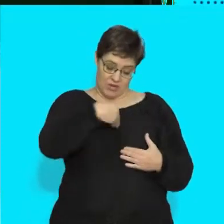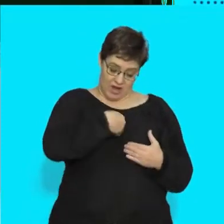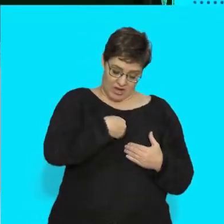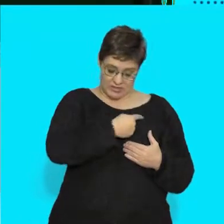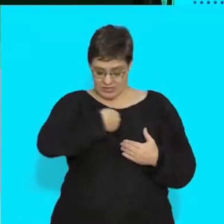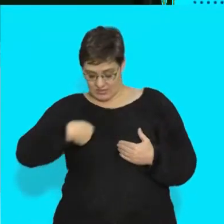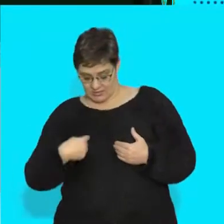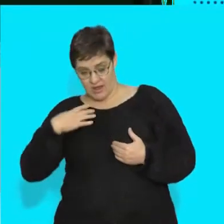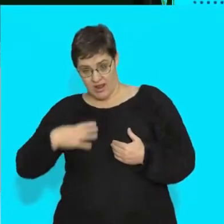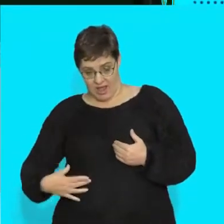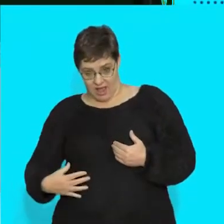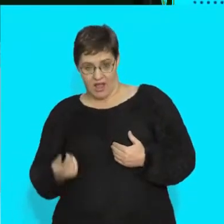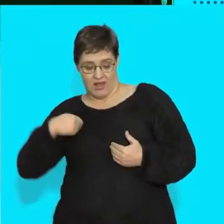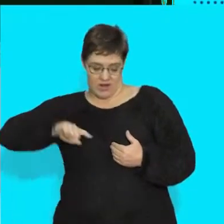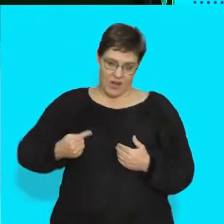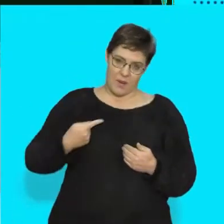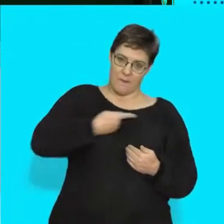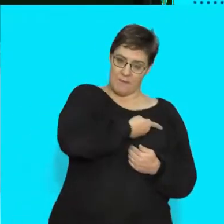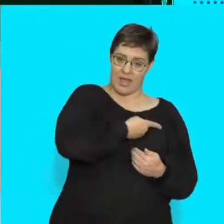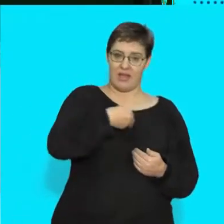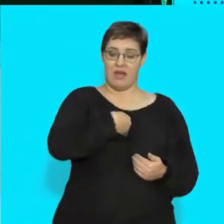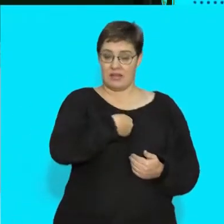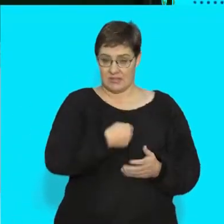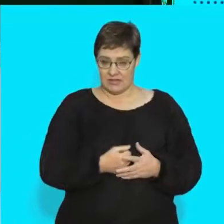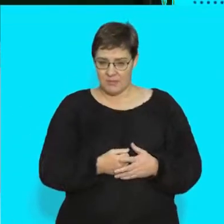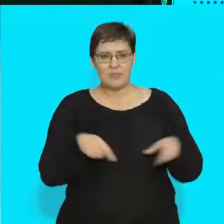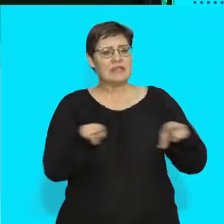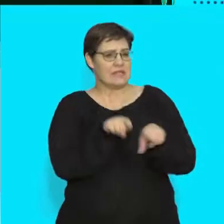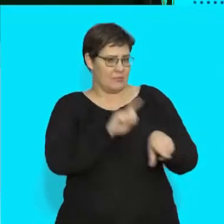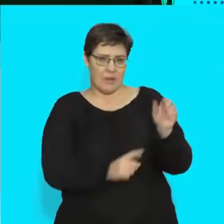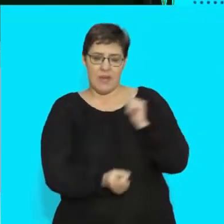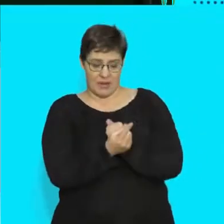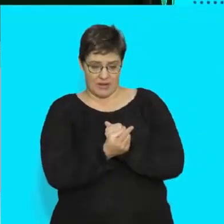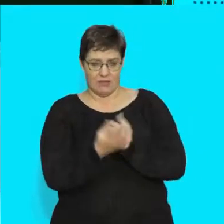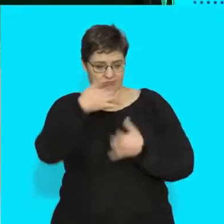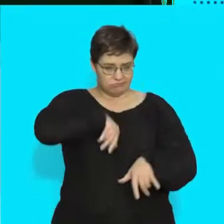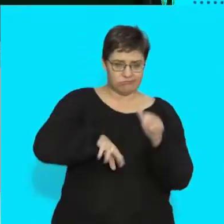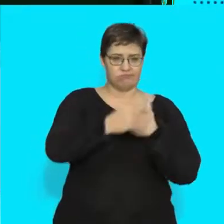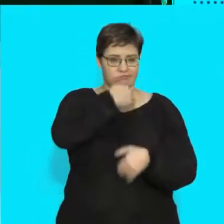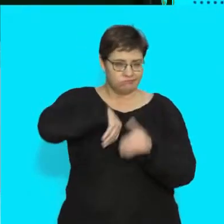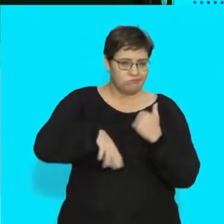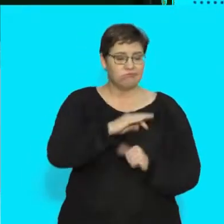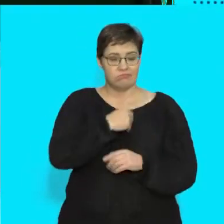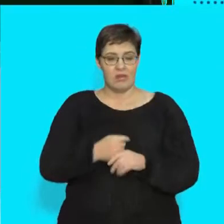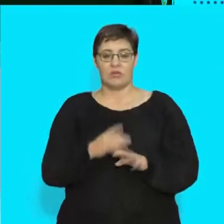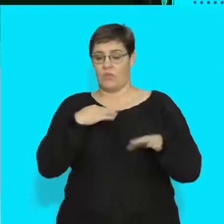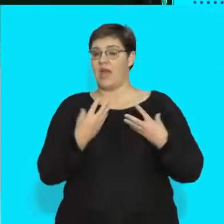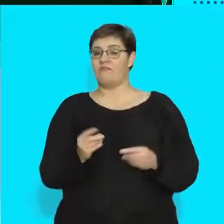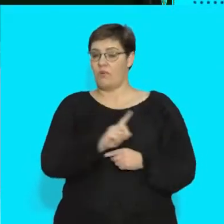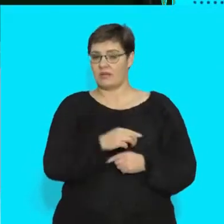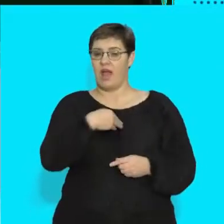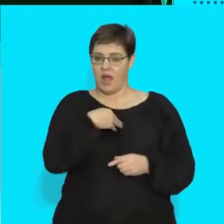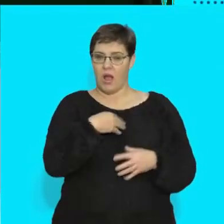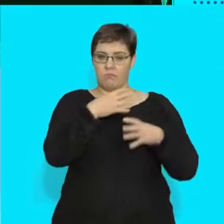heart, then back into the heart. Now remember, this is happening all at the same time. Comes into this heart, all right, and what do